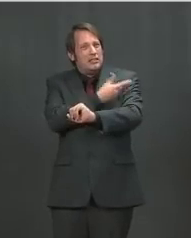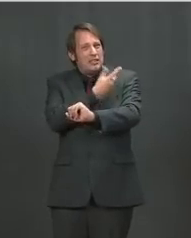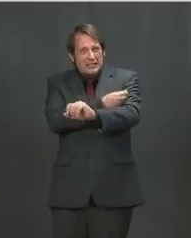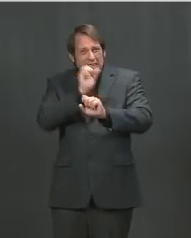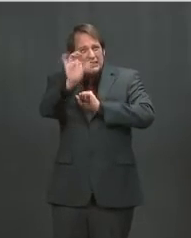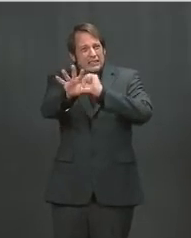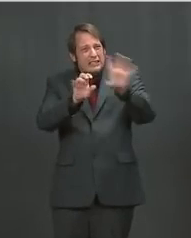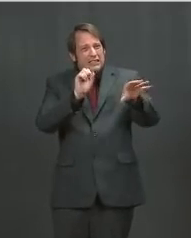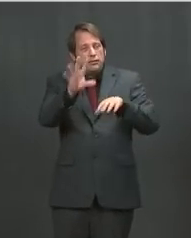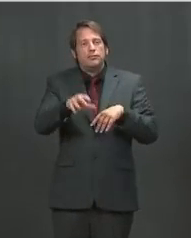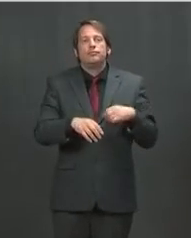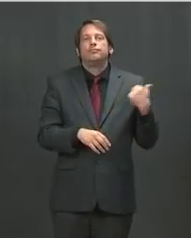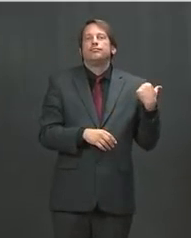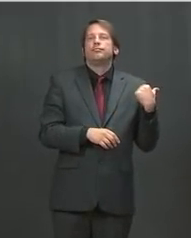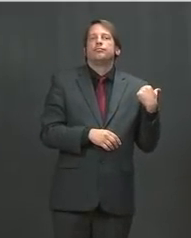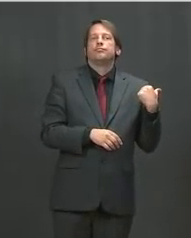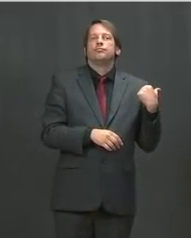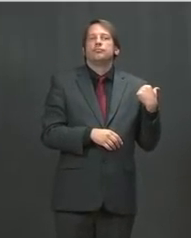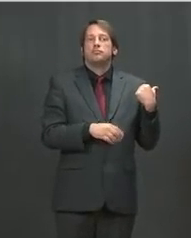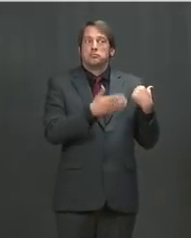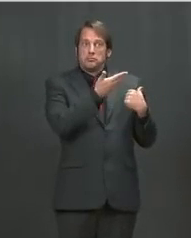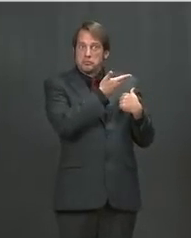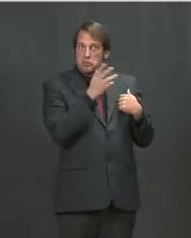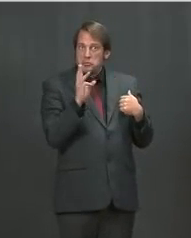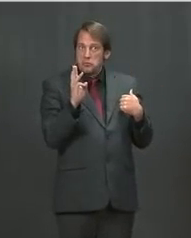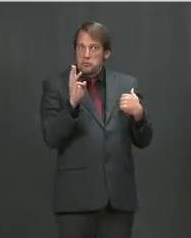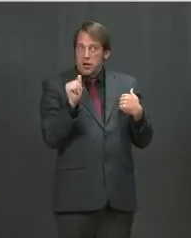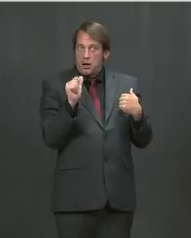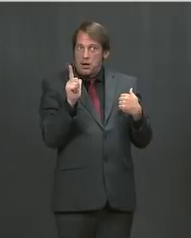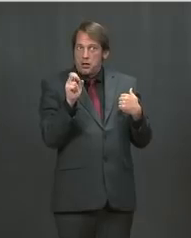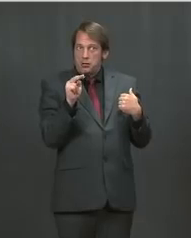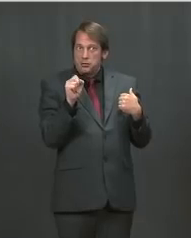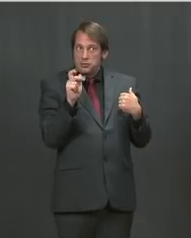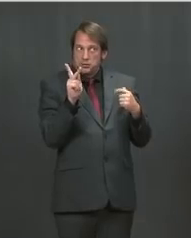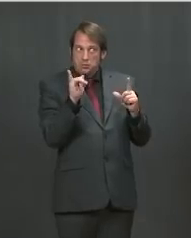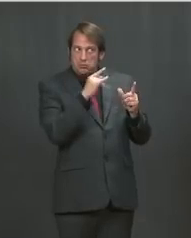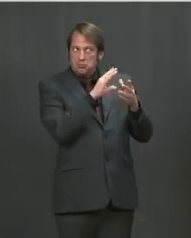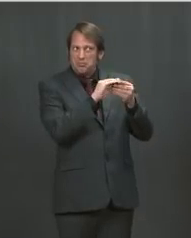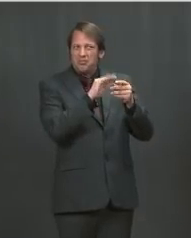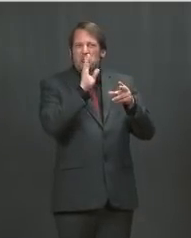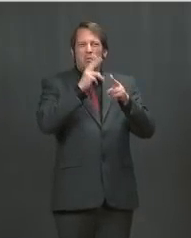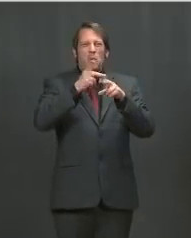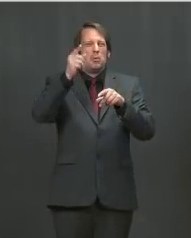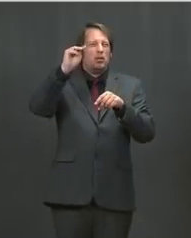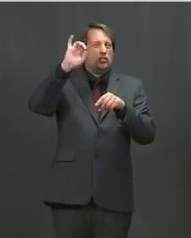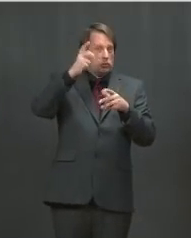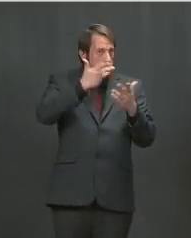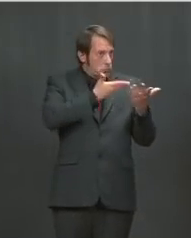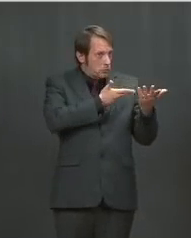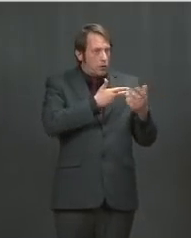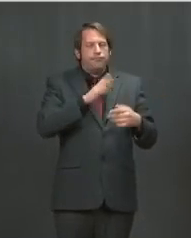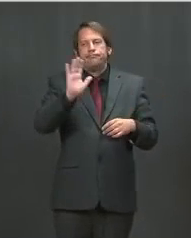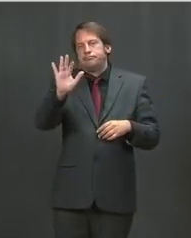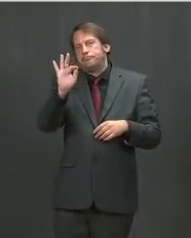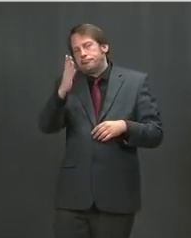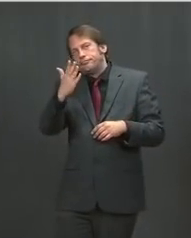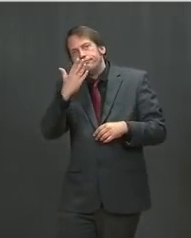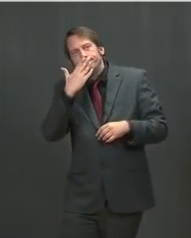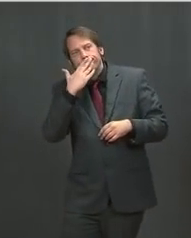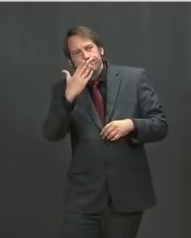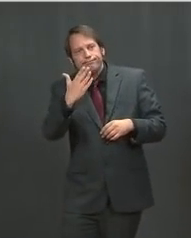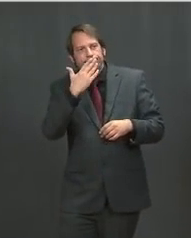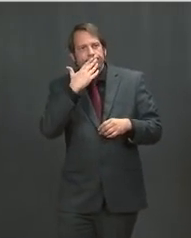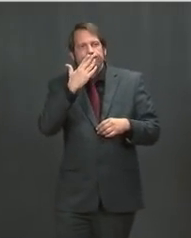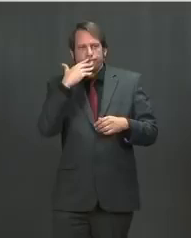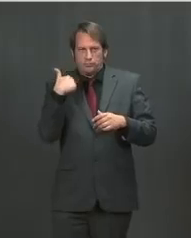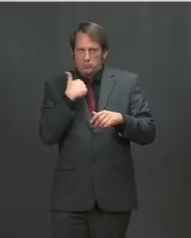Walensky, since you've got a team on the ground there, maybe you can kick it off. Yeah, thank you so much for that question. We are working closely with the state of Michigan